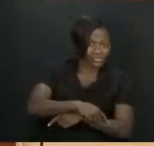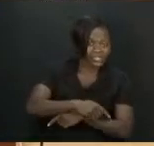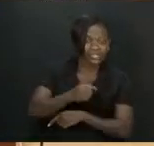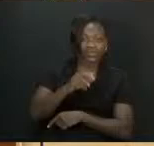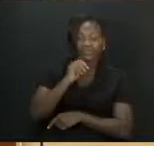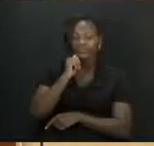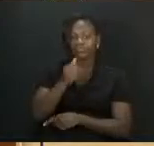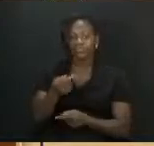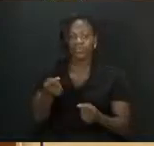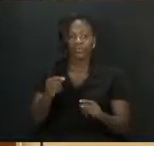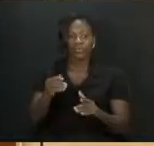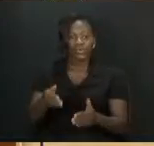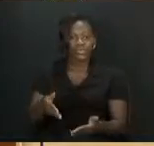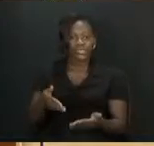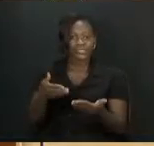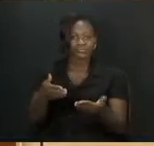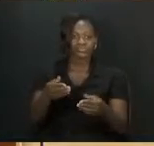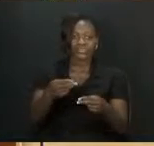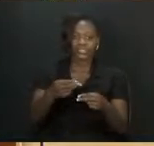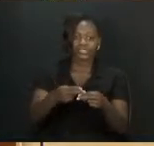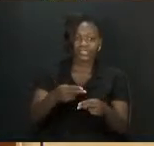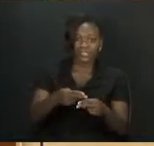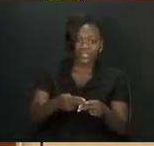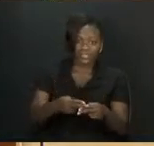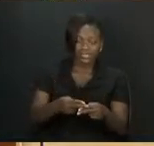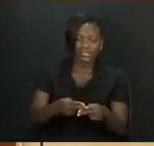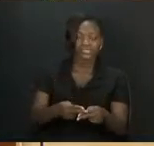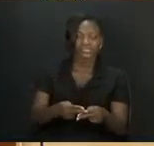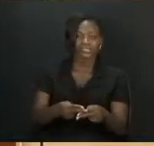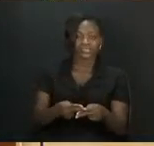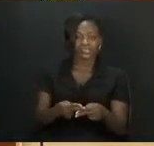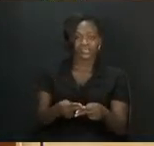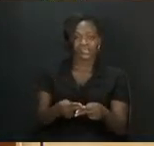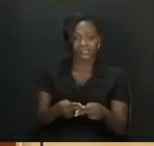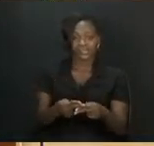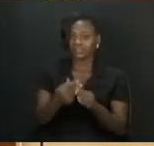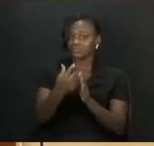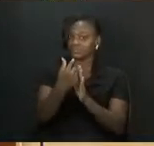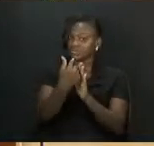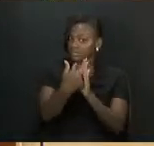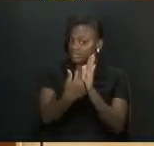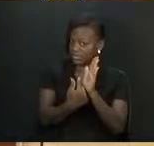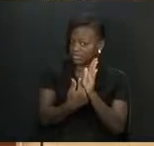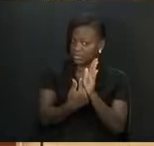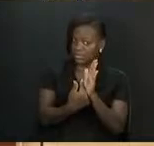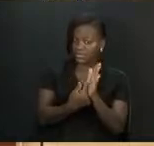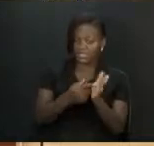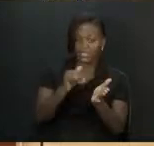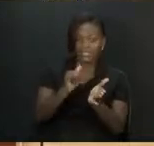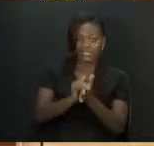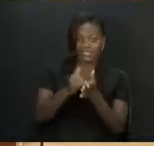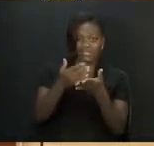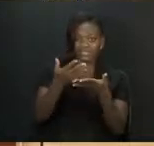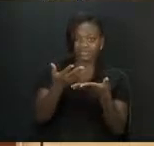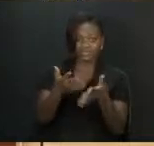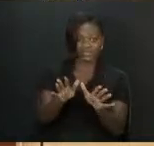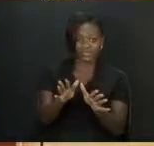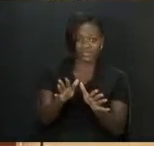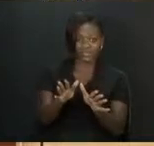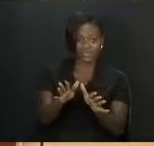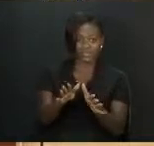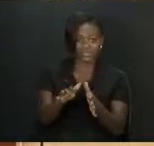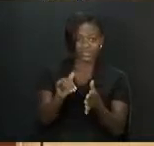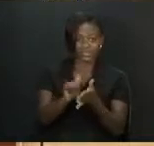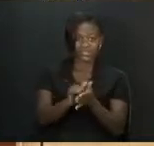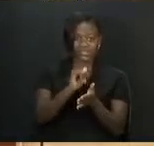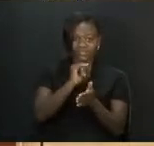can submit, or they can submit their list for us to put finality to this matter? It's denying the House